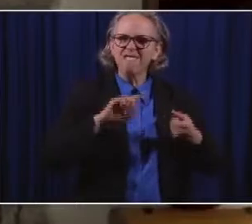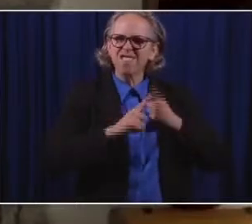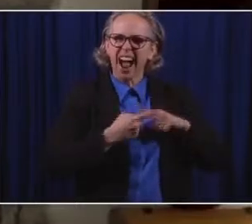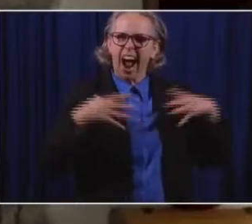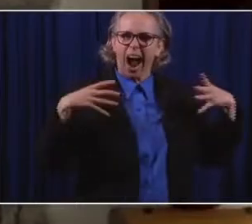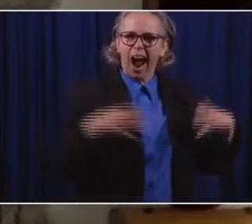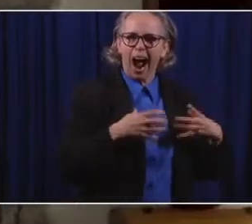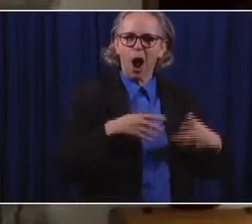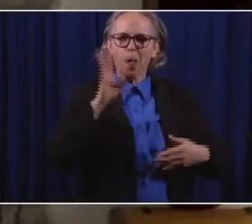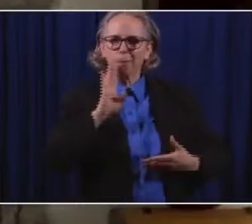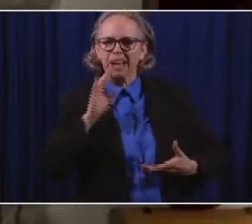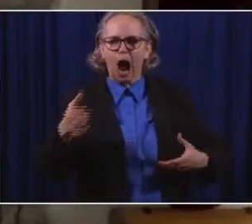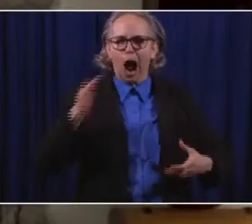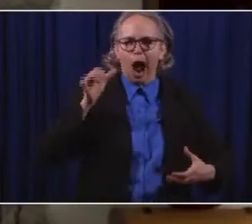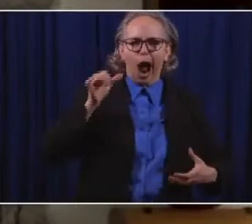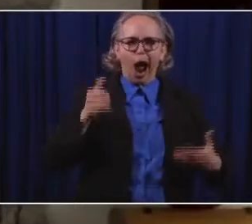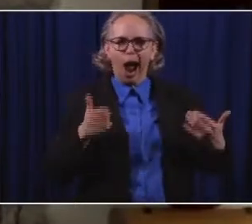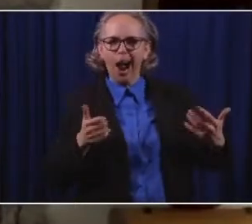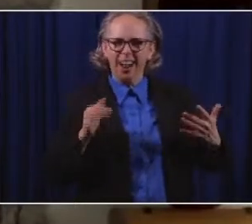drinking pop, whatever. But